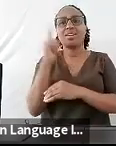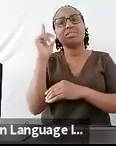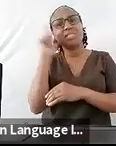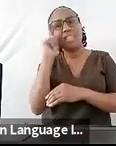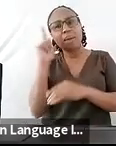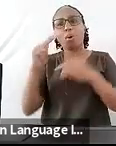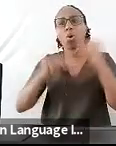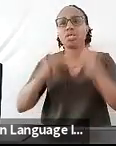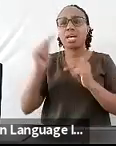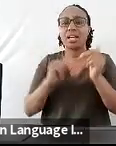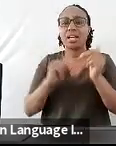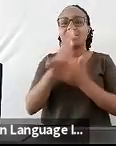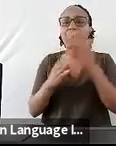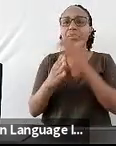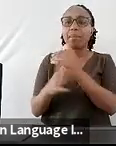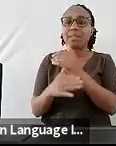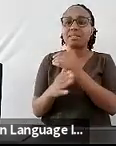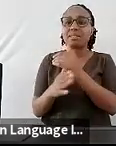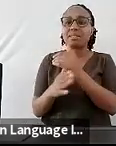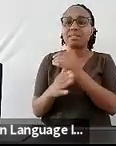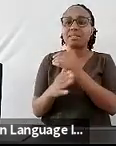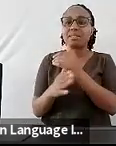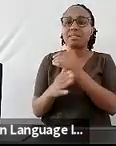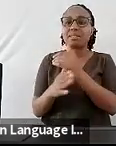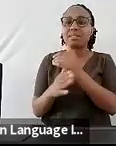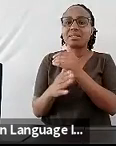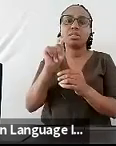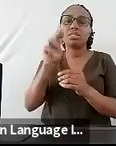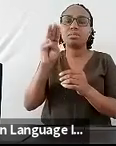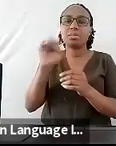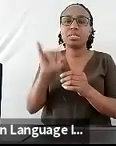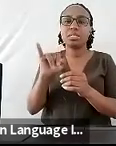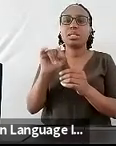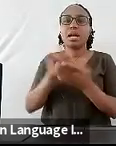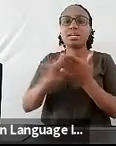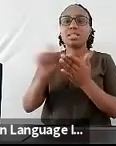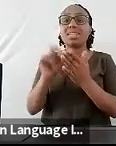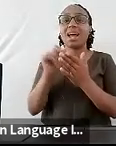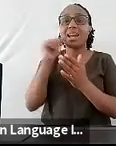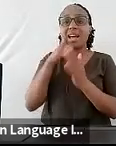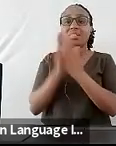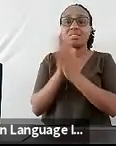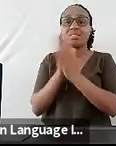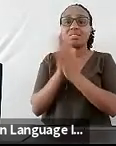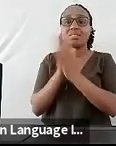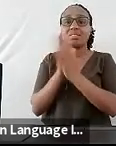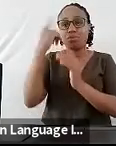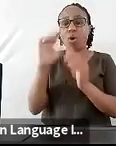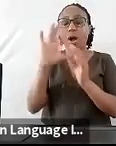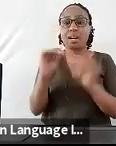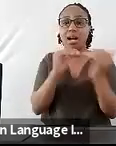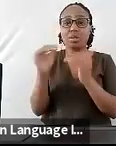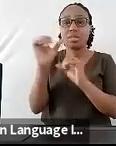From Nigeria, Temi Tayo, has written a really good essay for African Arguments about this, that this guy had to